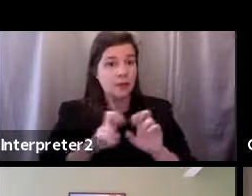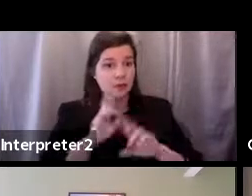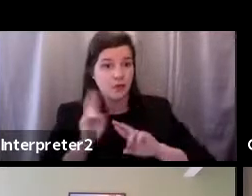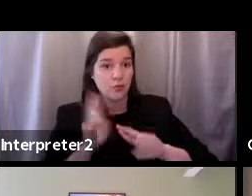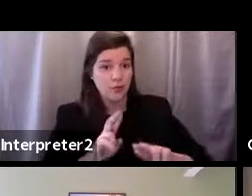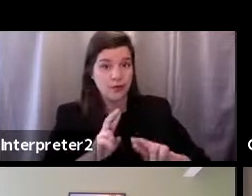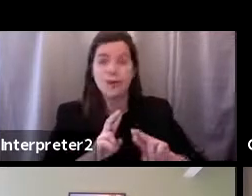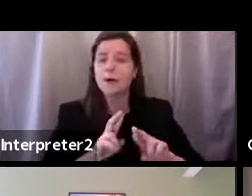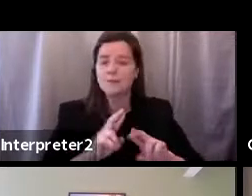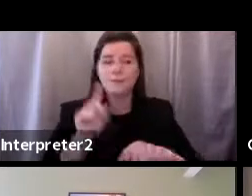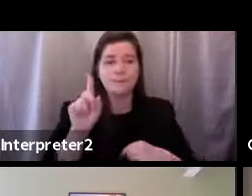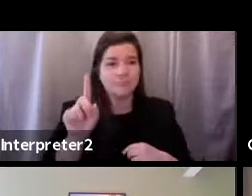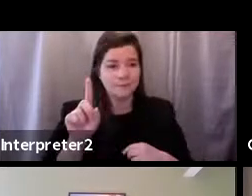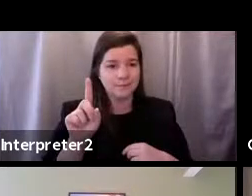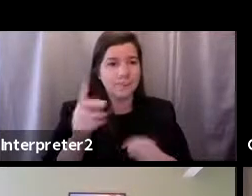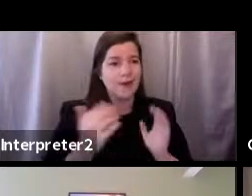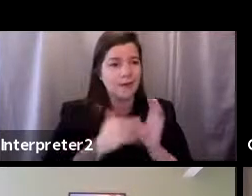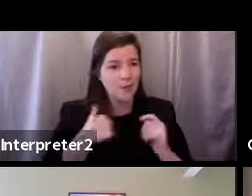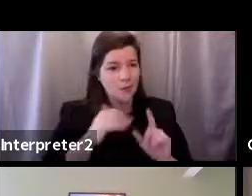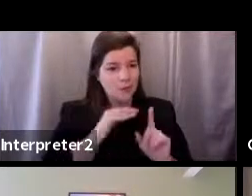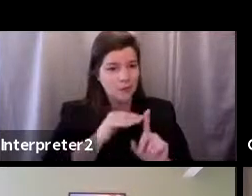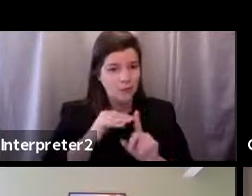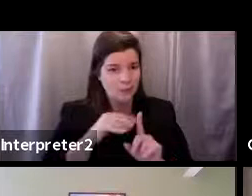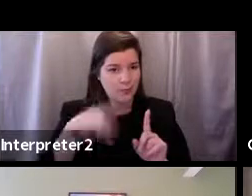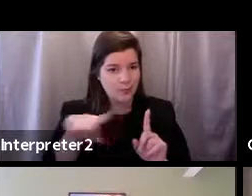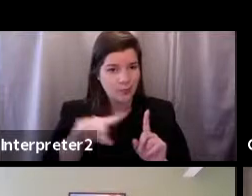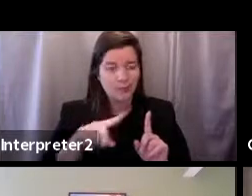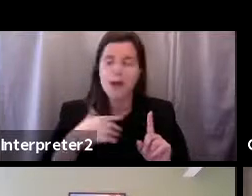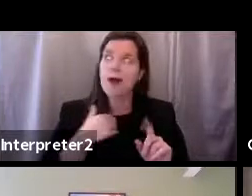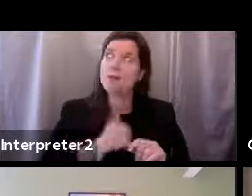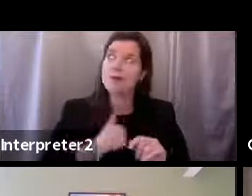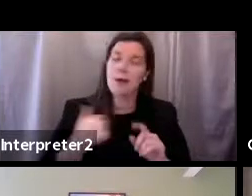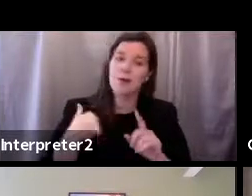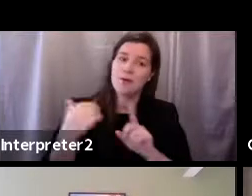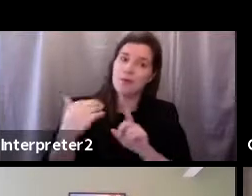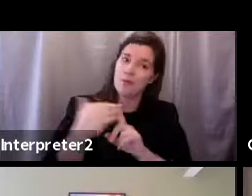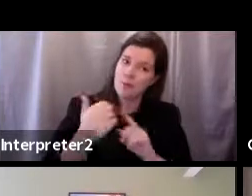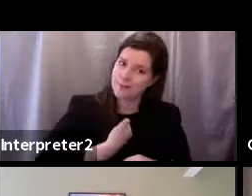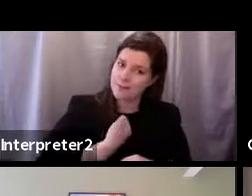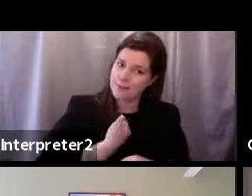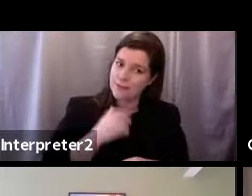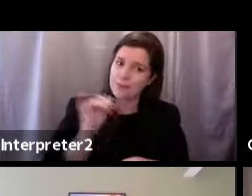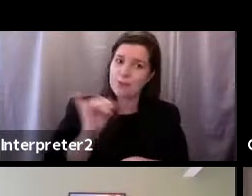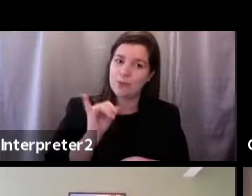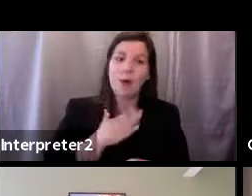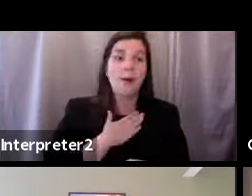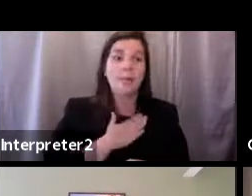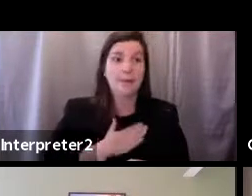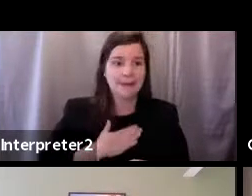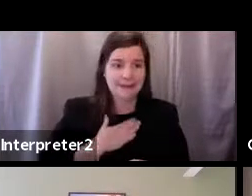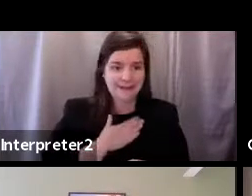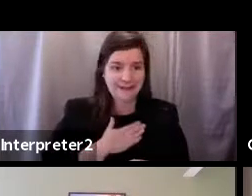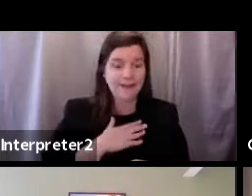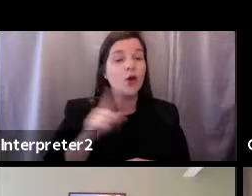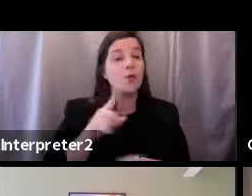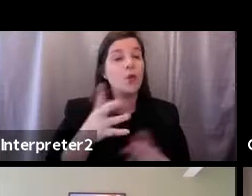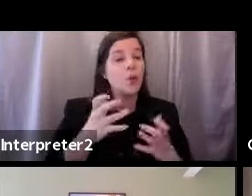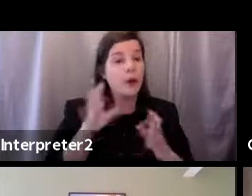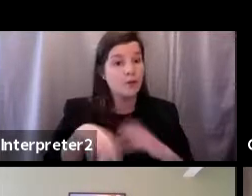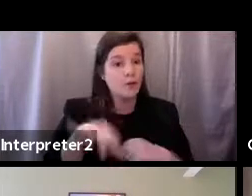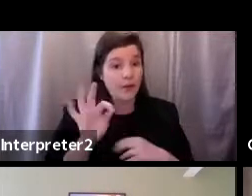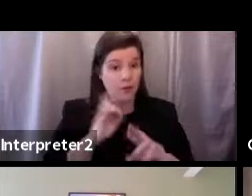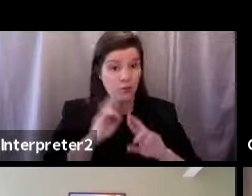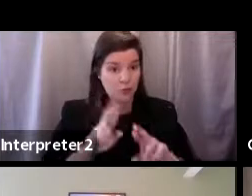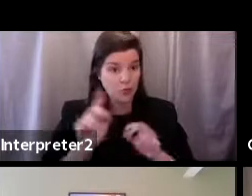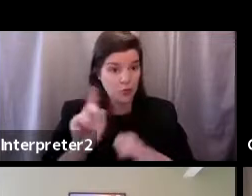And I should remind everyone, I needed to be reminded of this earlier as well, to find the reports. If you go to